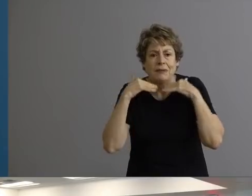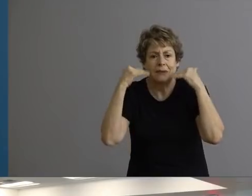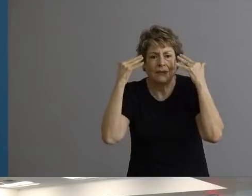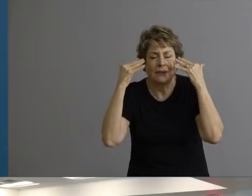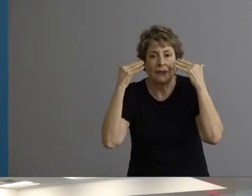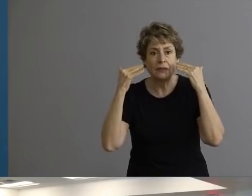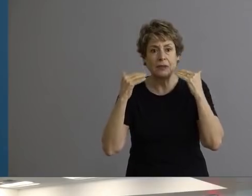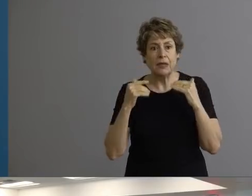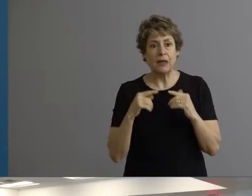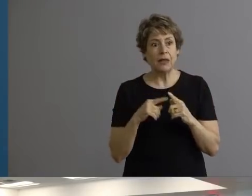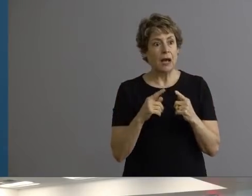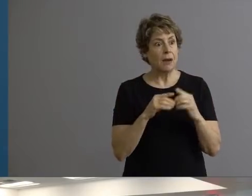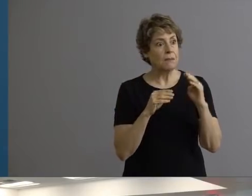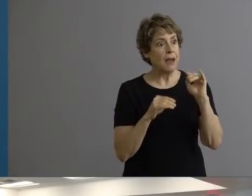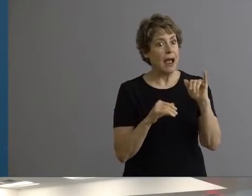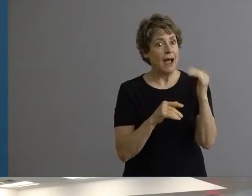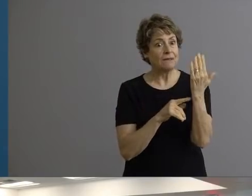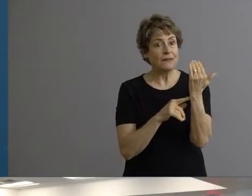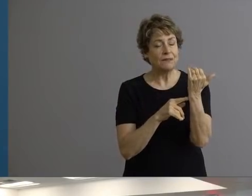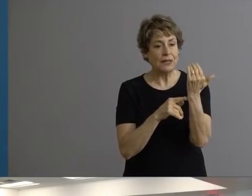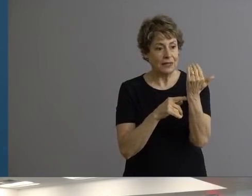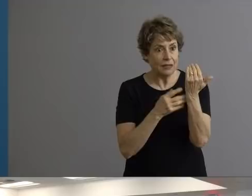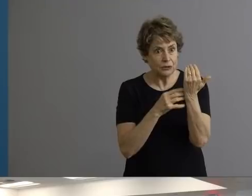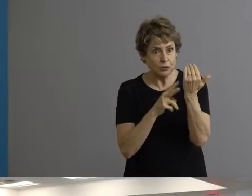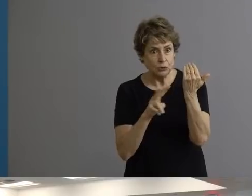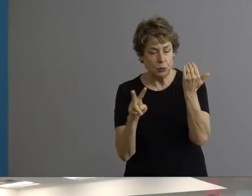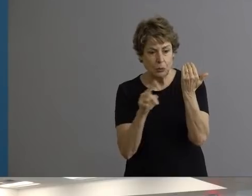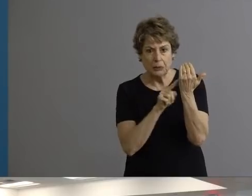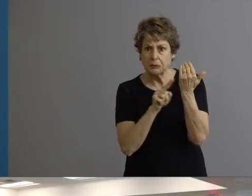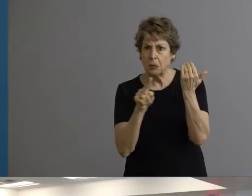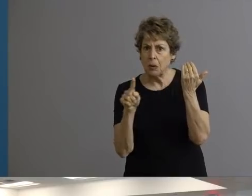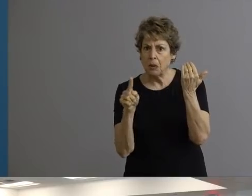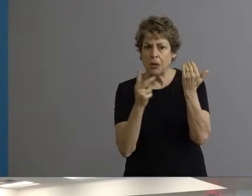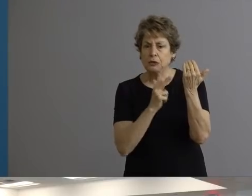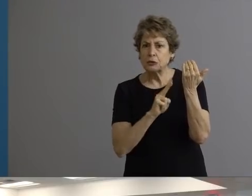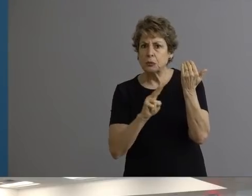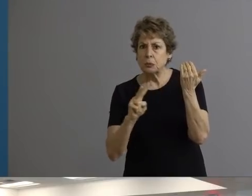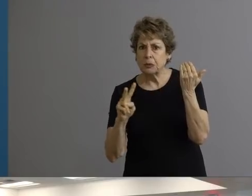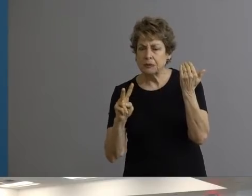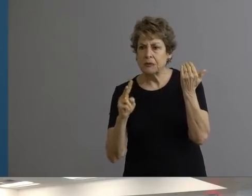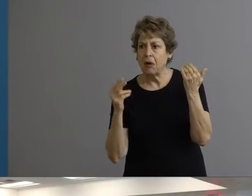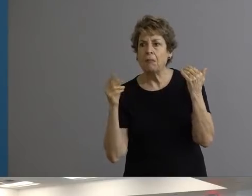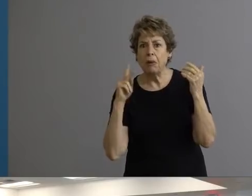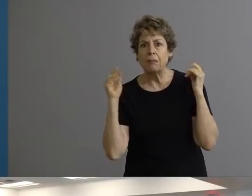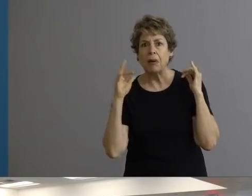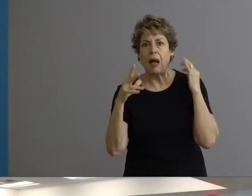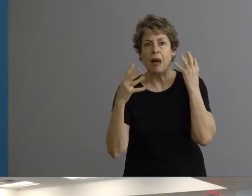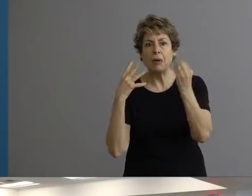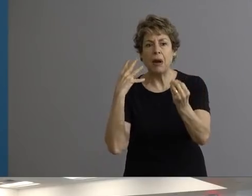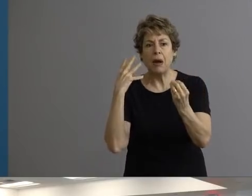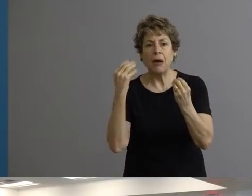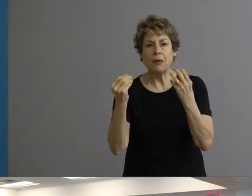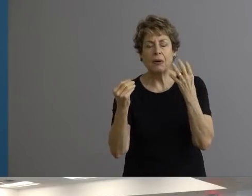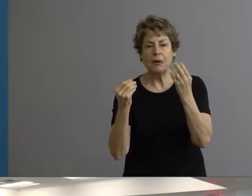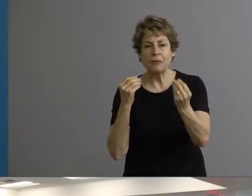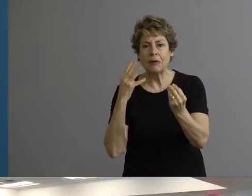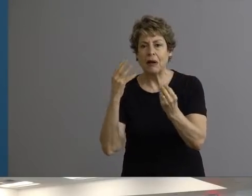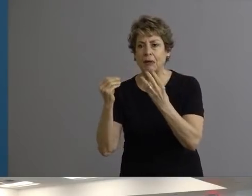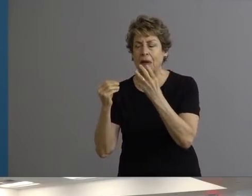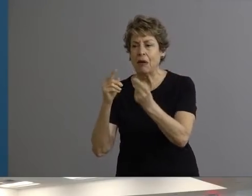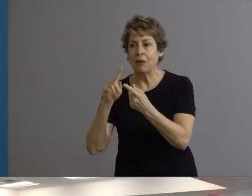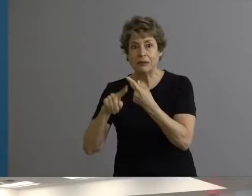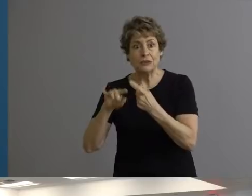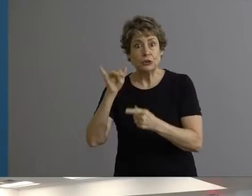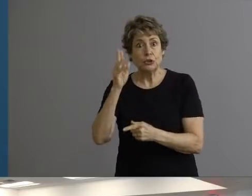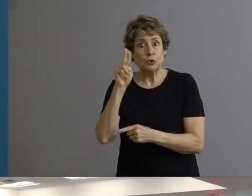Now, remember, the date 2 weeks after May 15th is June 1st. Now, this is something we will know in hindsight.